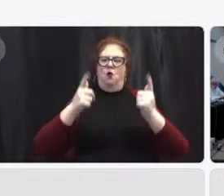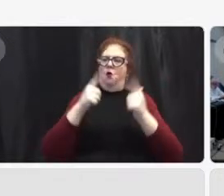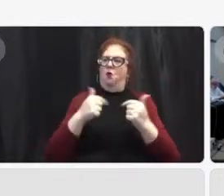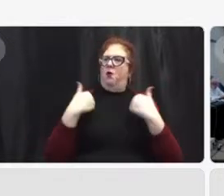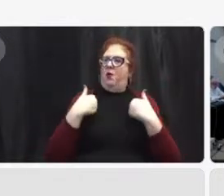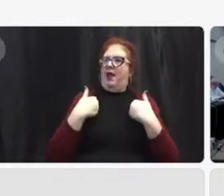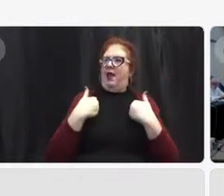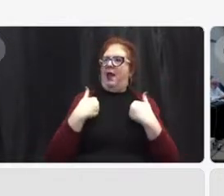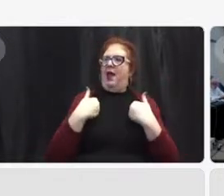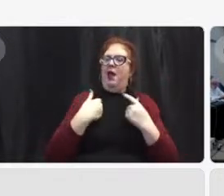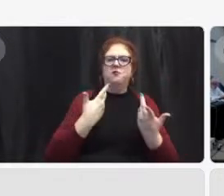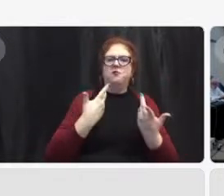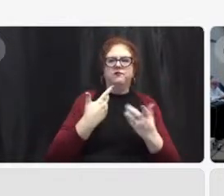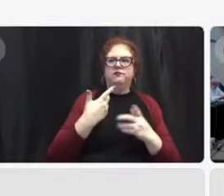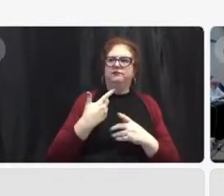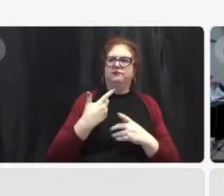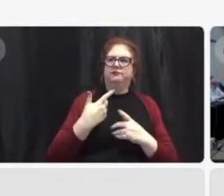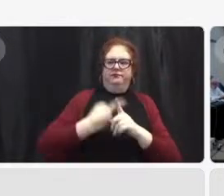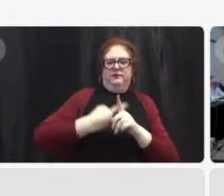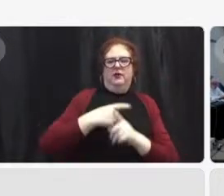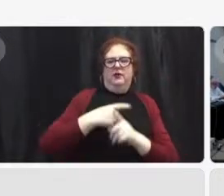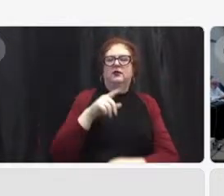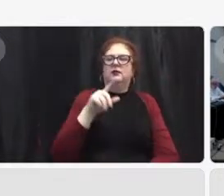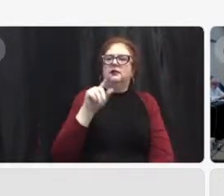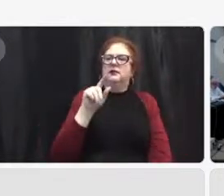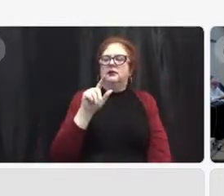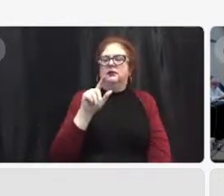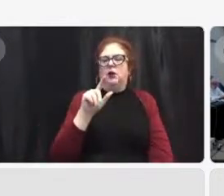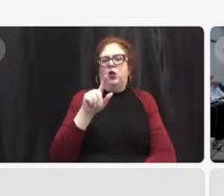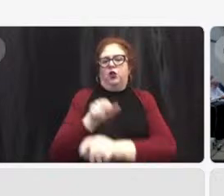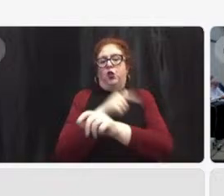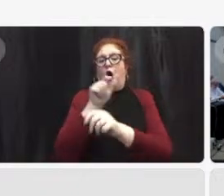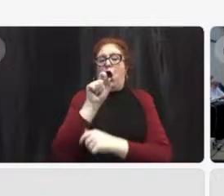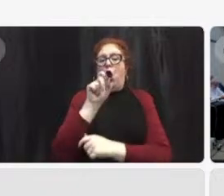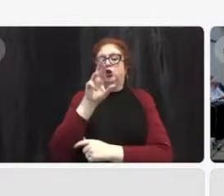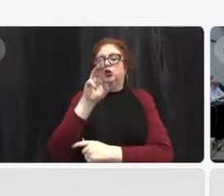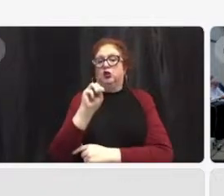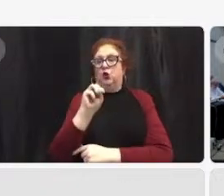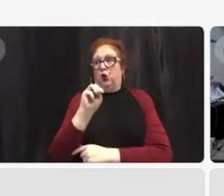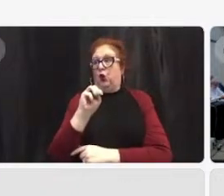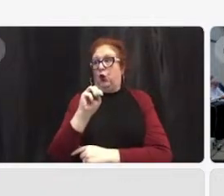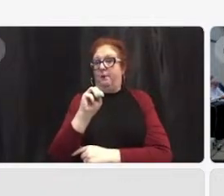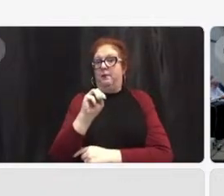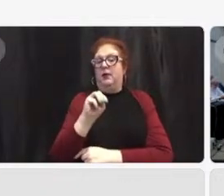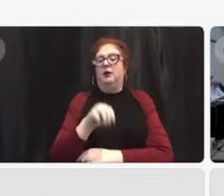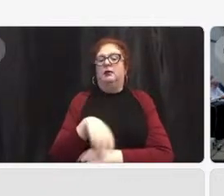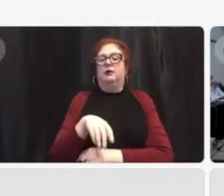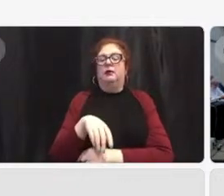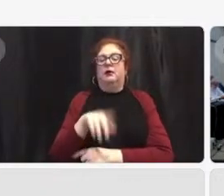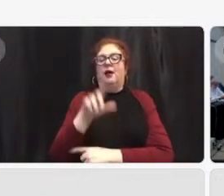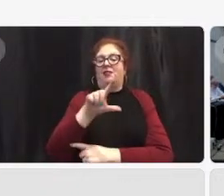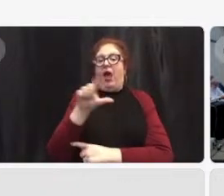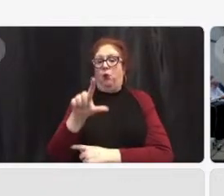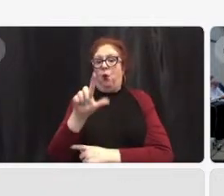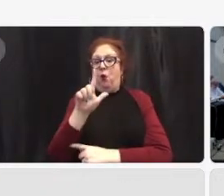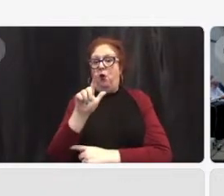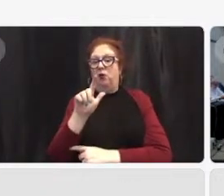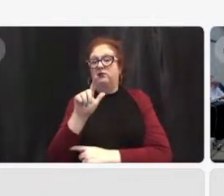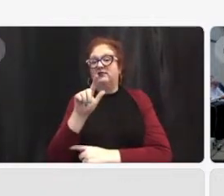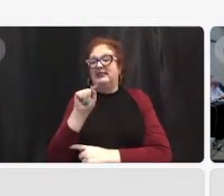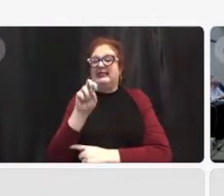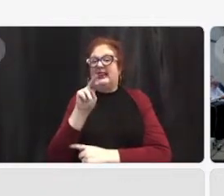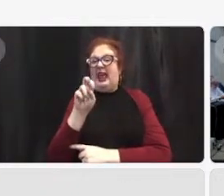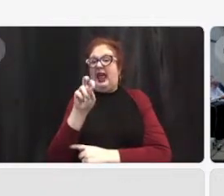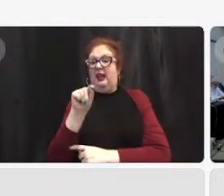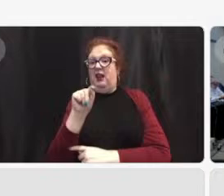Landlord-tenant laws are more restrictive than short-term rental laws. Thank you, Mr. Martin. Now, Miss Lisa Lee, I see back there, and